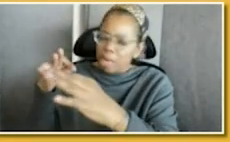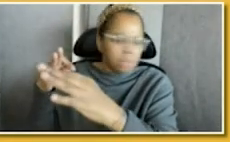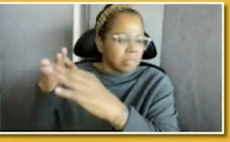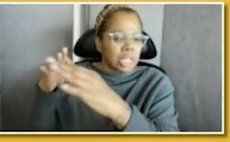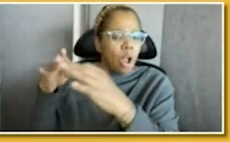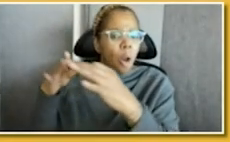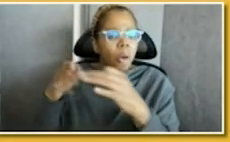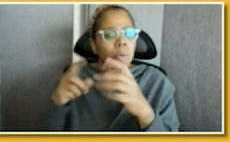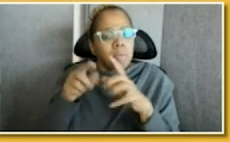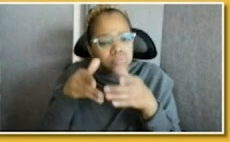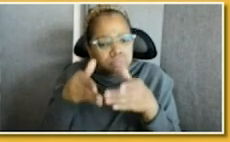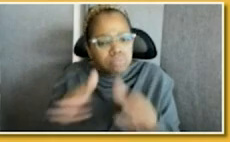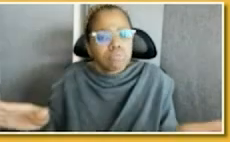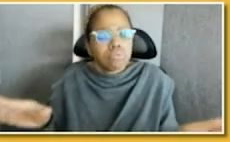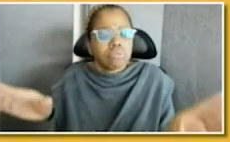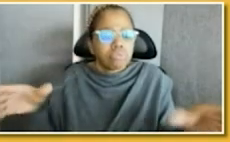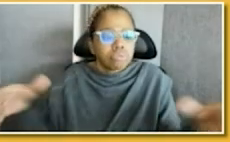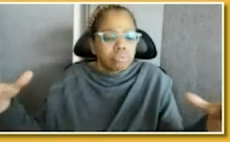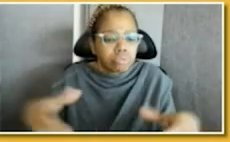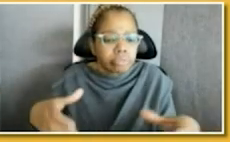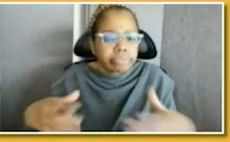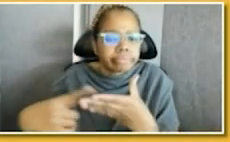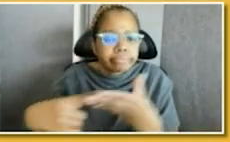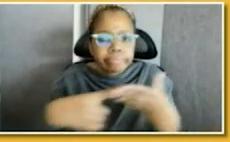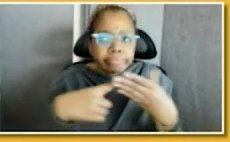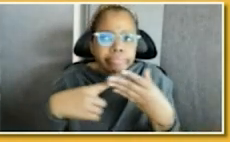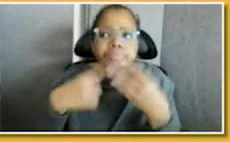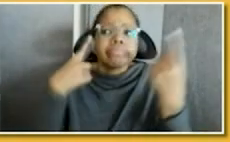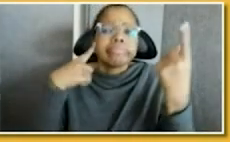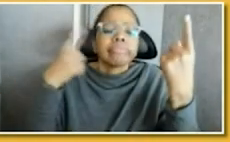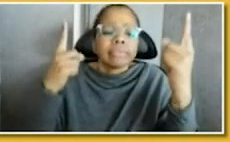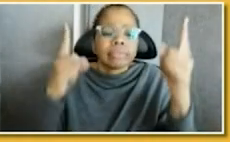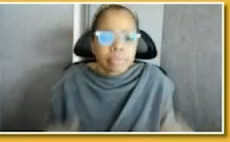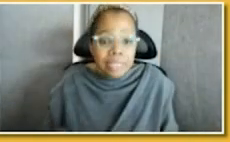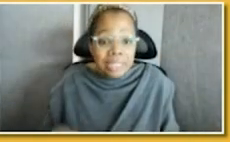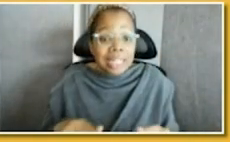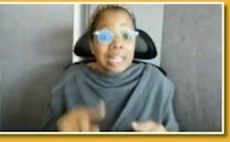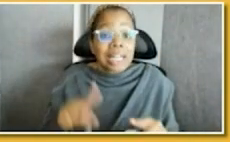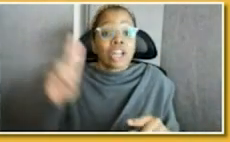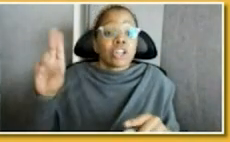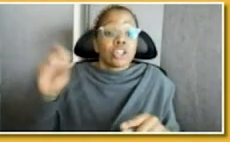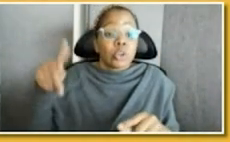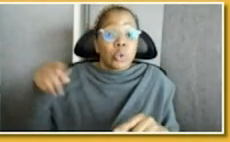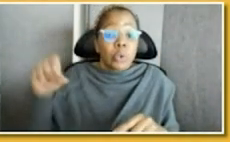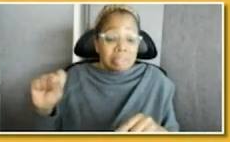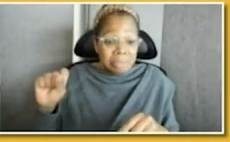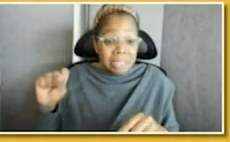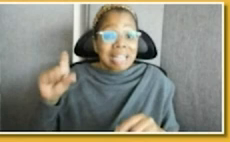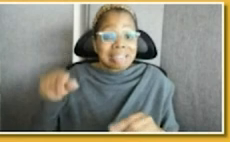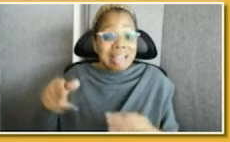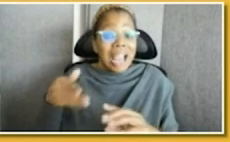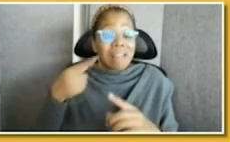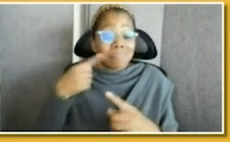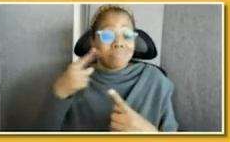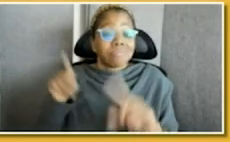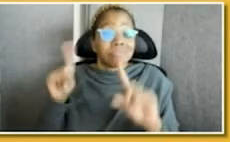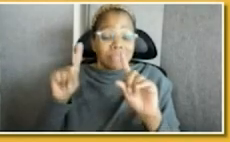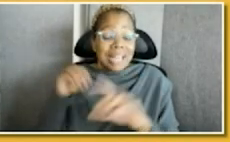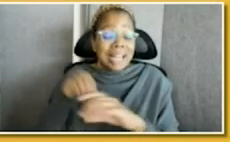to each community that it exists in if it's freed from this hierarchical